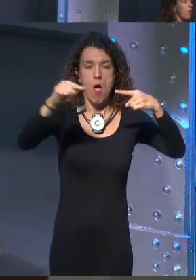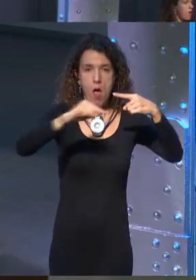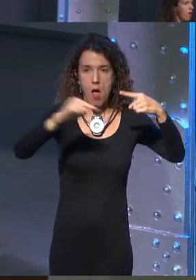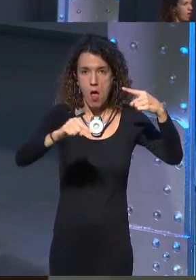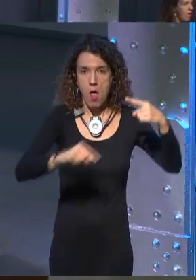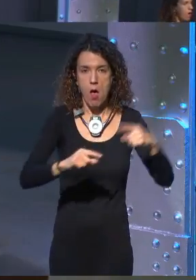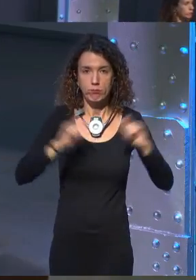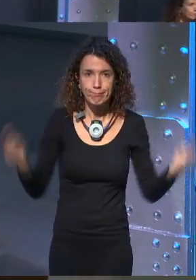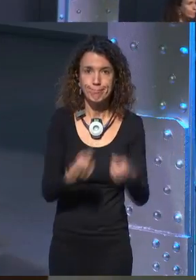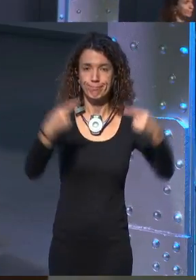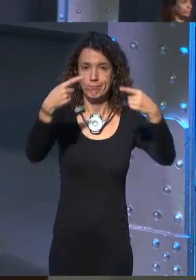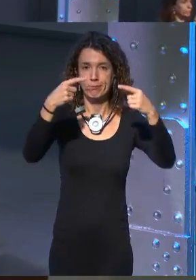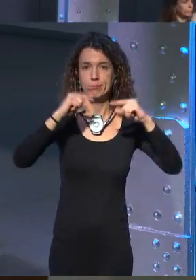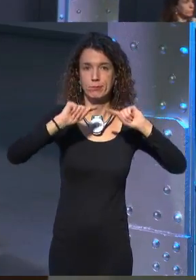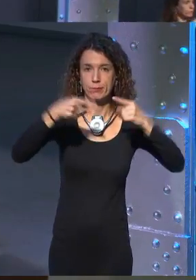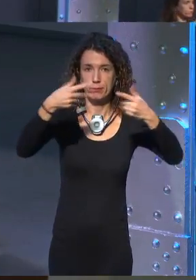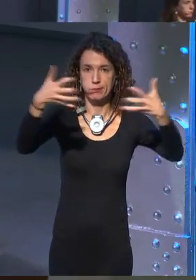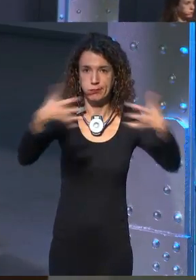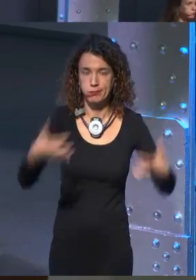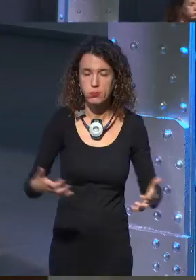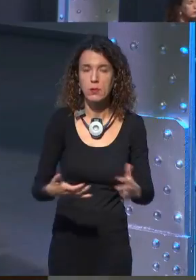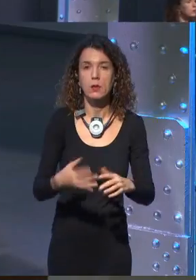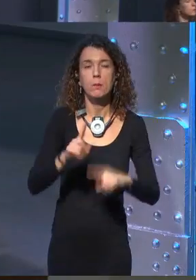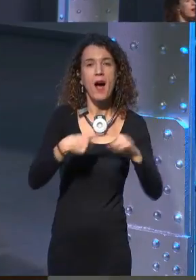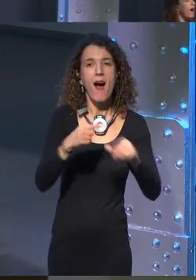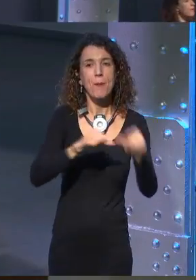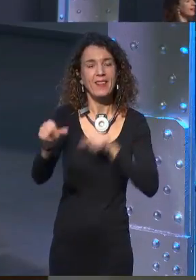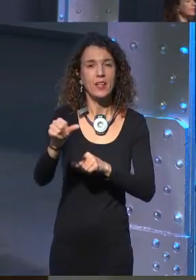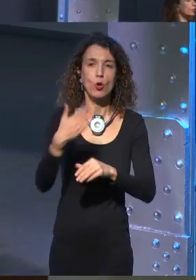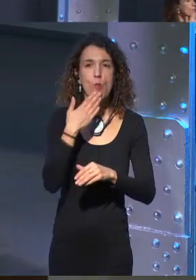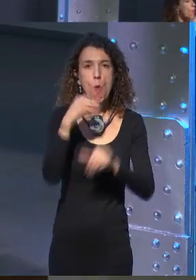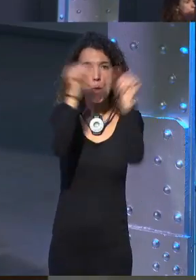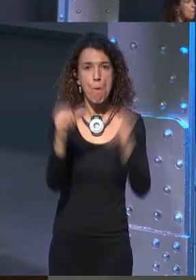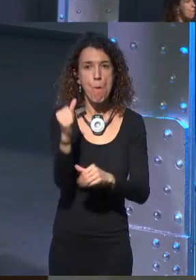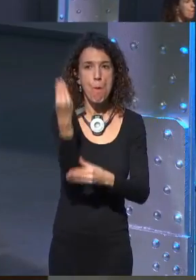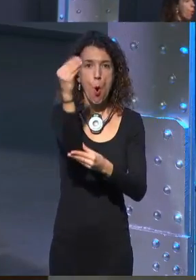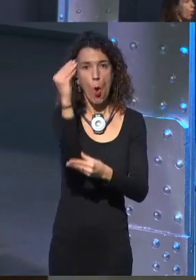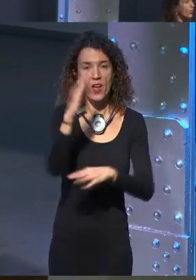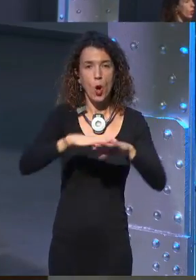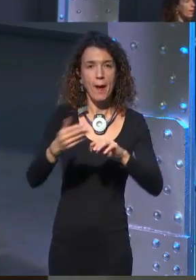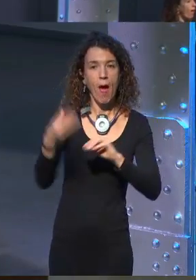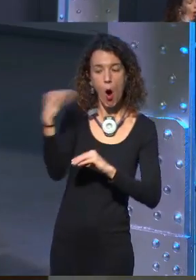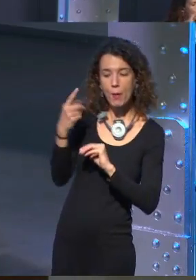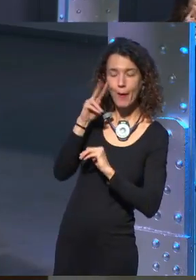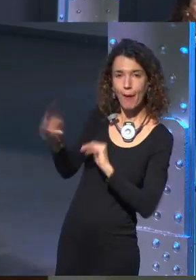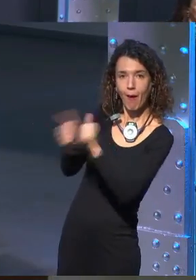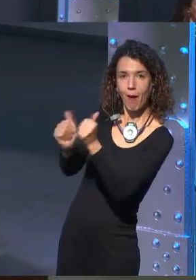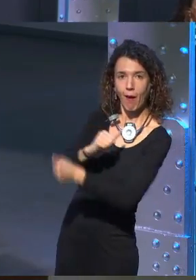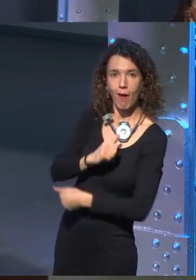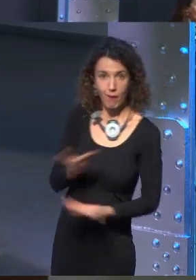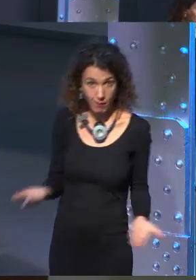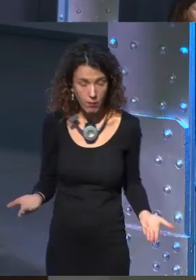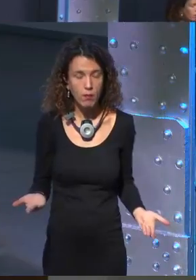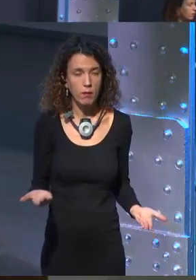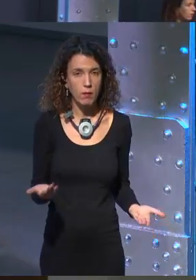model. And our kids deserve more than this, a lot more than this. So that's when I started getting involved. Even